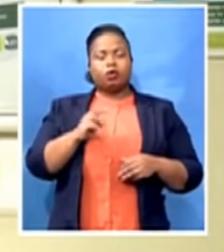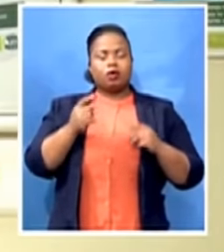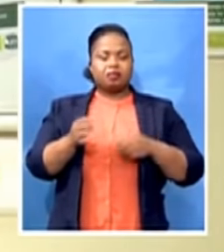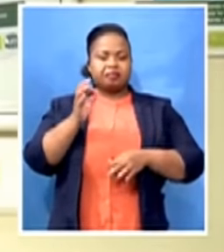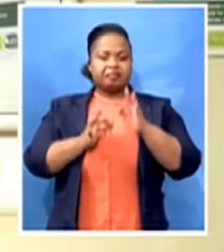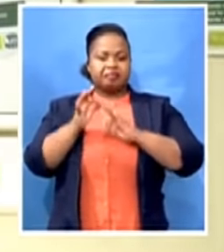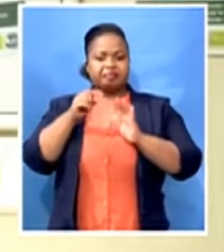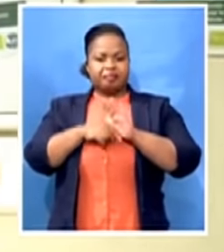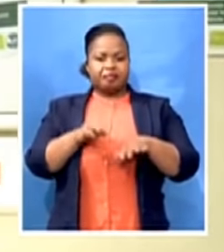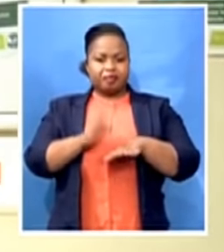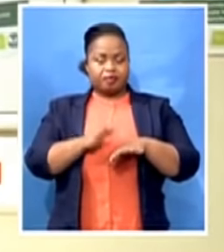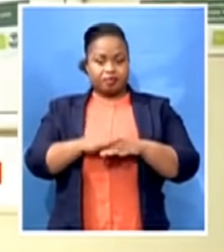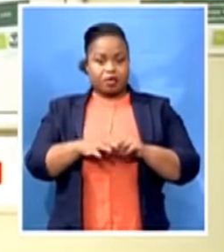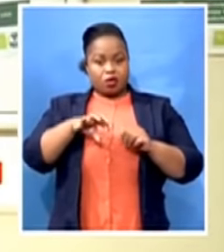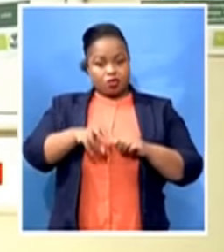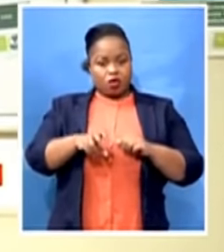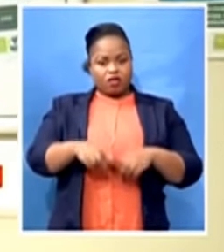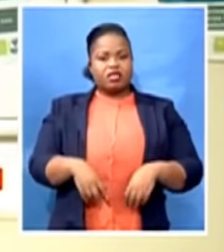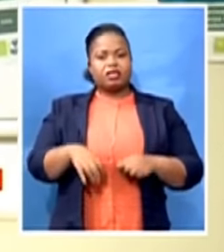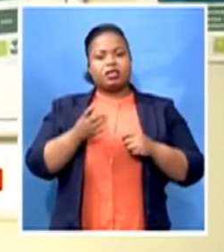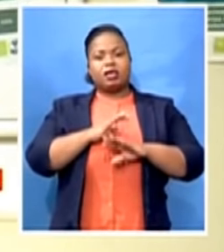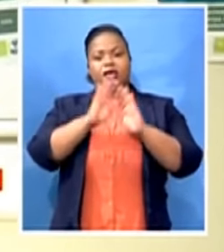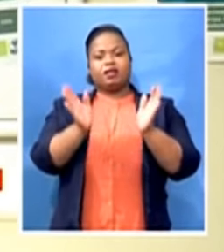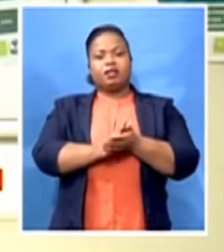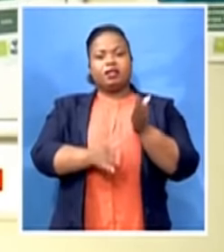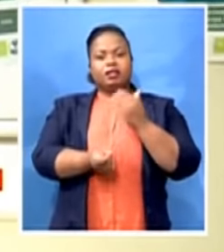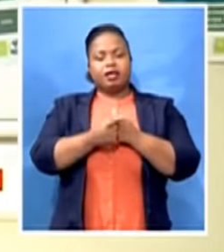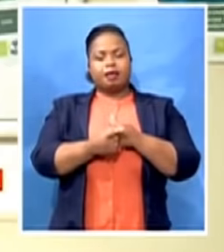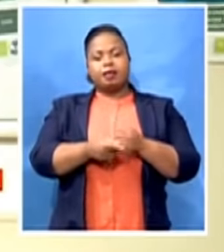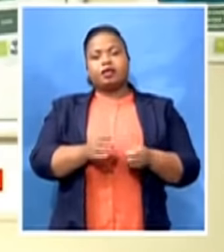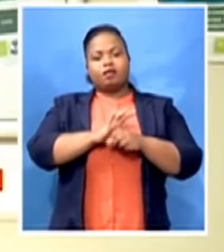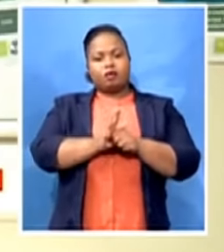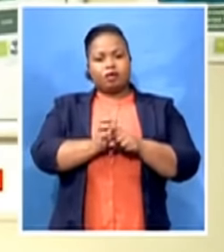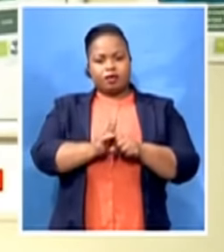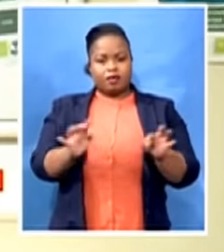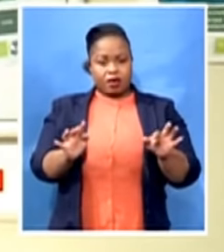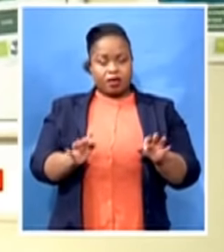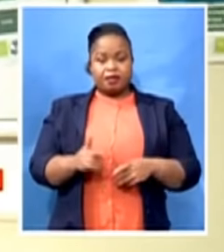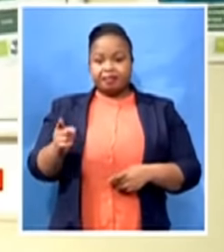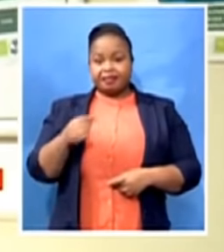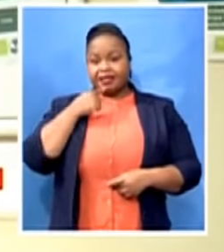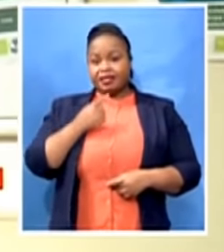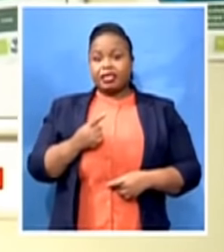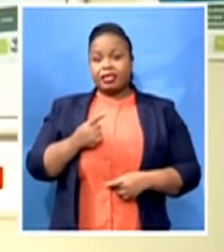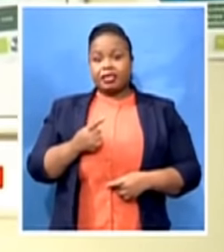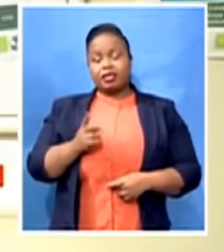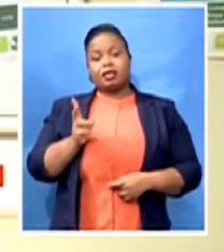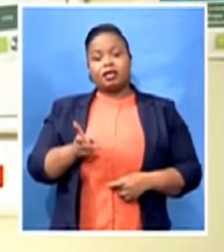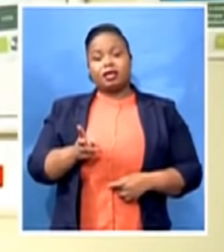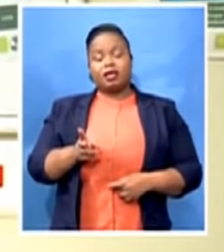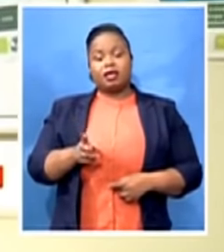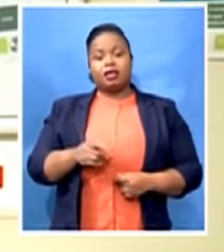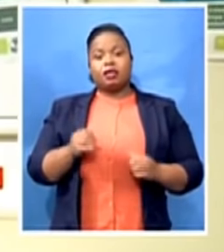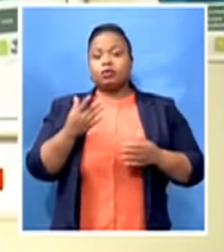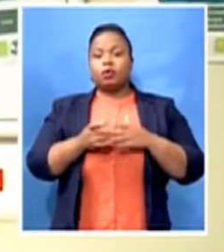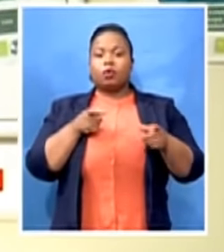is into fighting coronavirus. And she has also outlined how this will be controlled, as they said